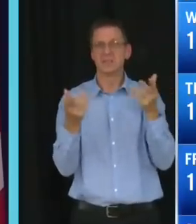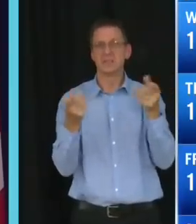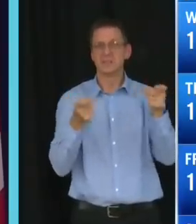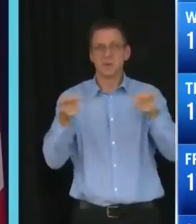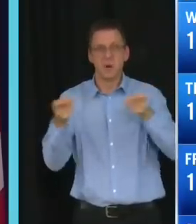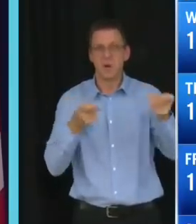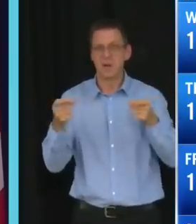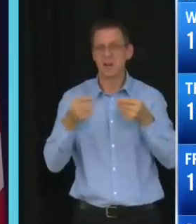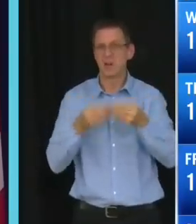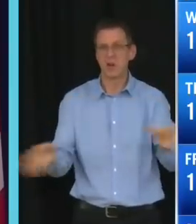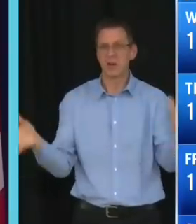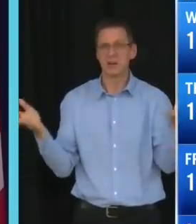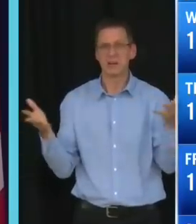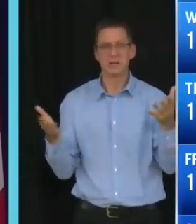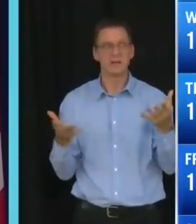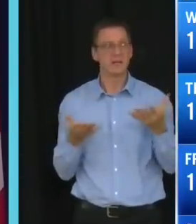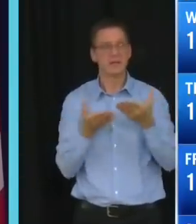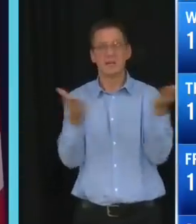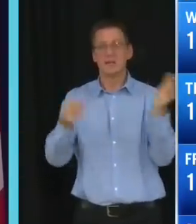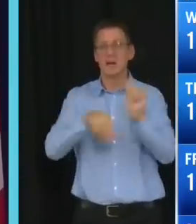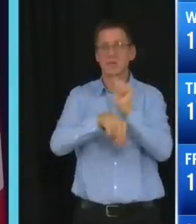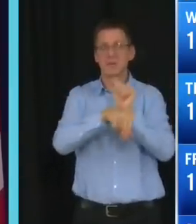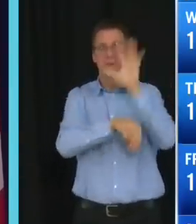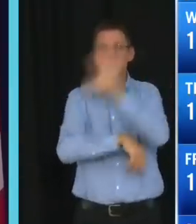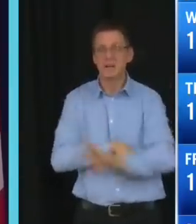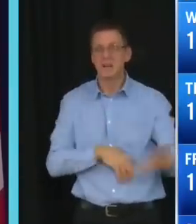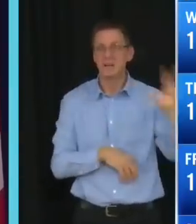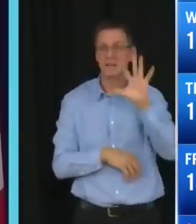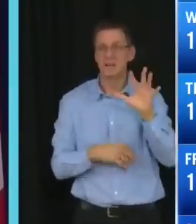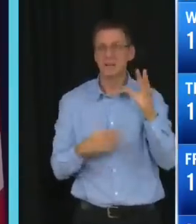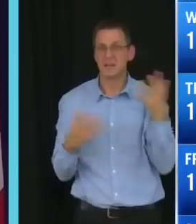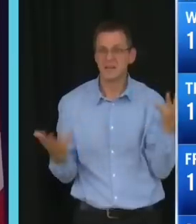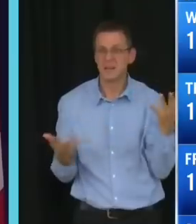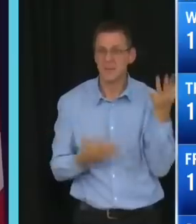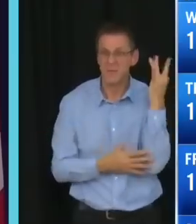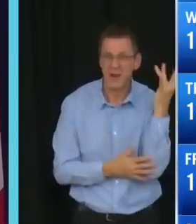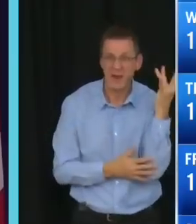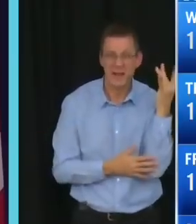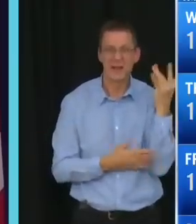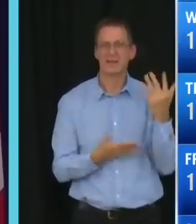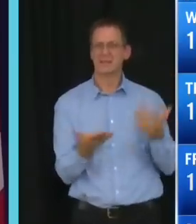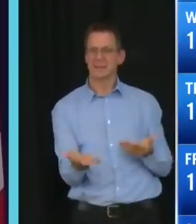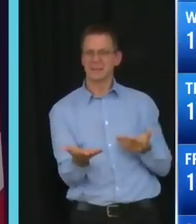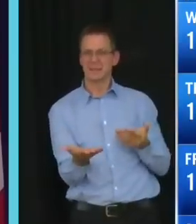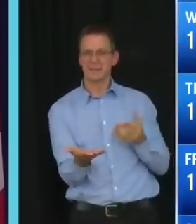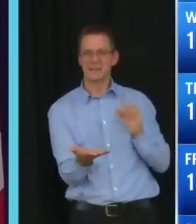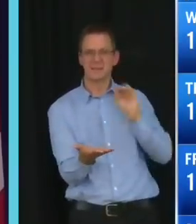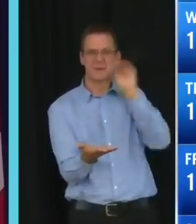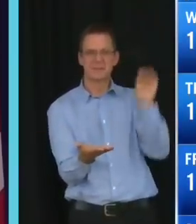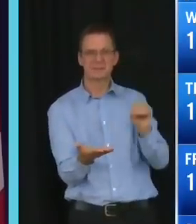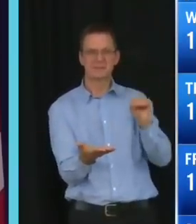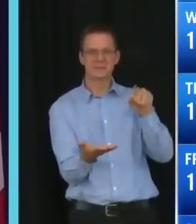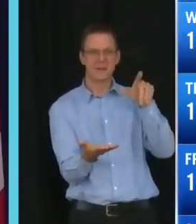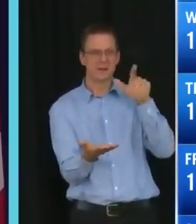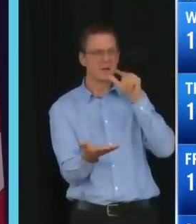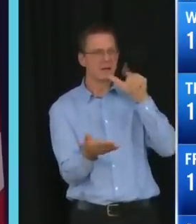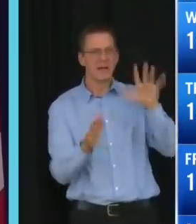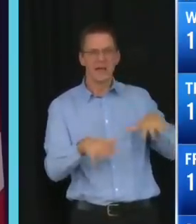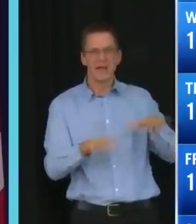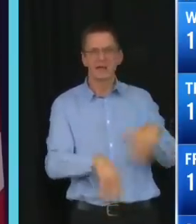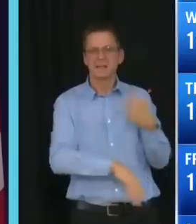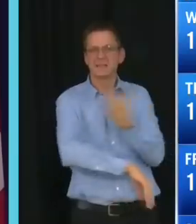of vaccination in Canada. This is despite 9 months of educating people about the safety and effectiveness of the